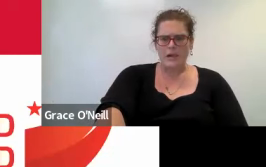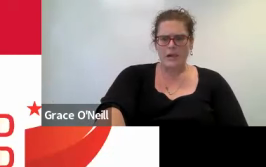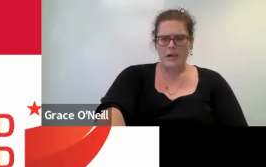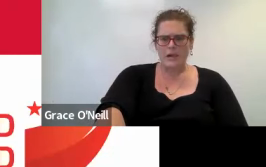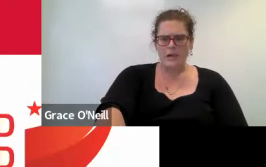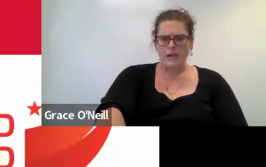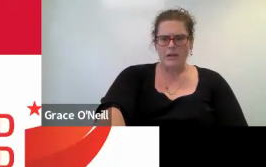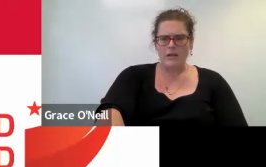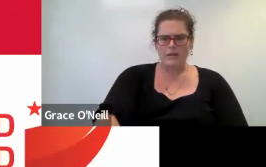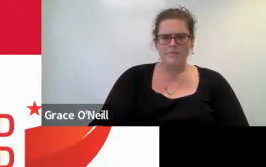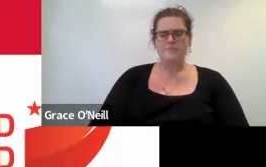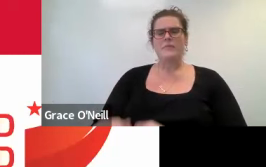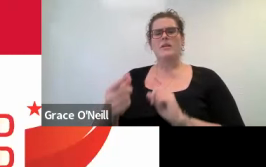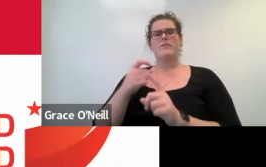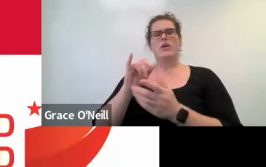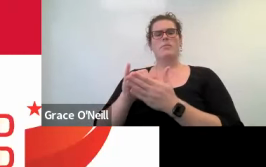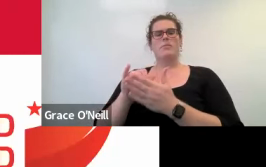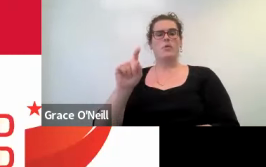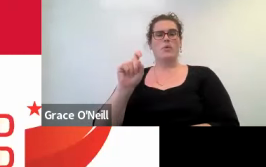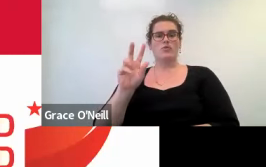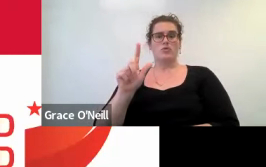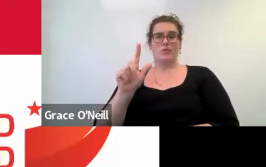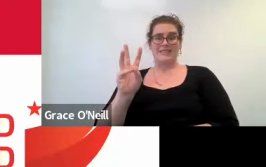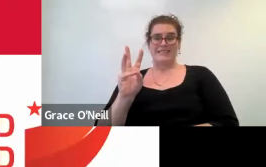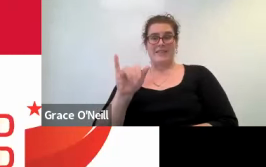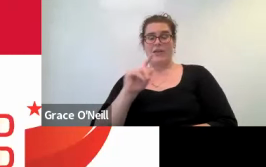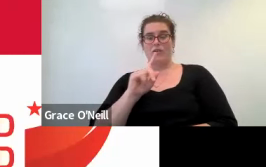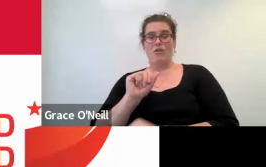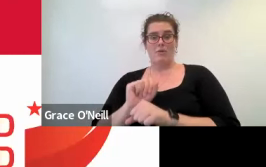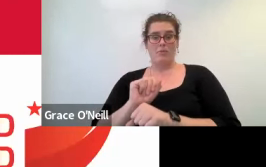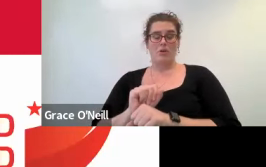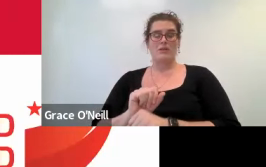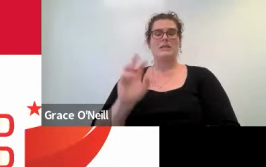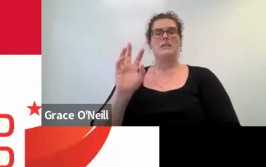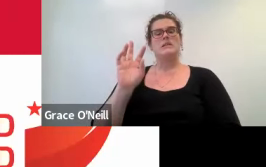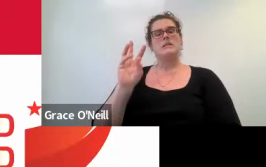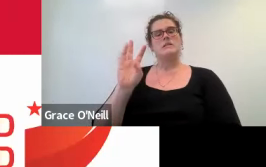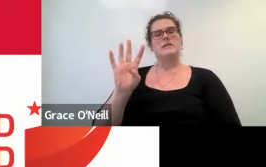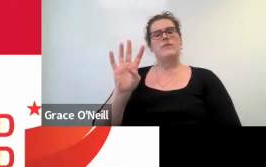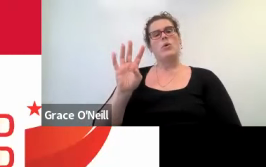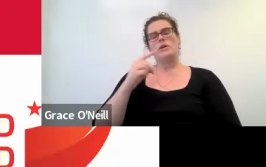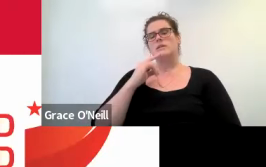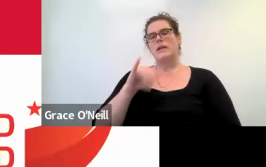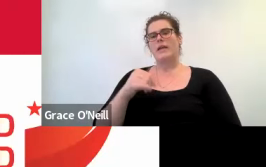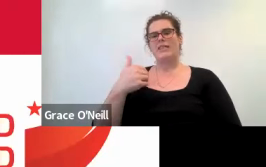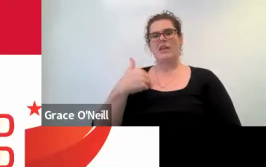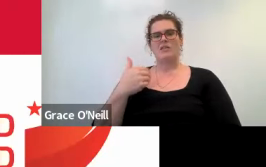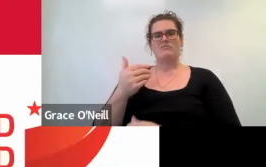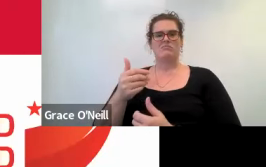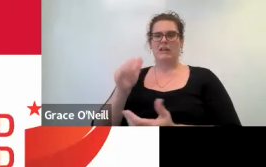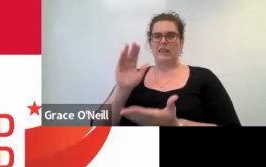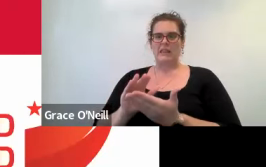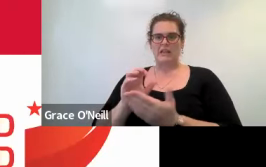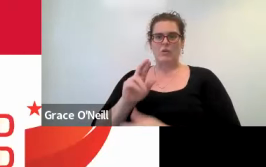were employed, 64 of those attested that it had little to no impact on their job.